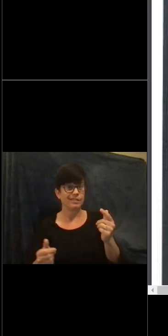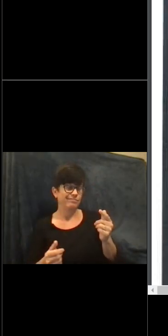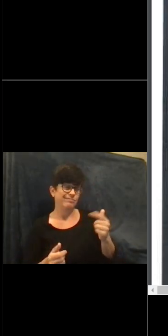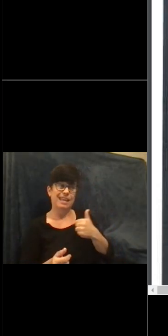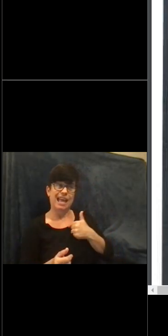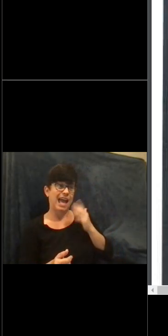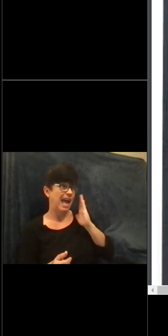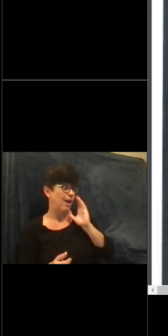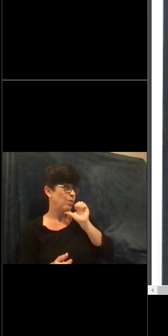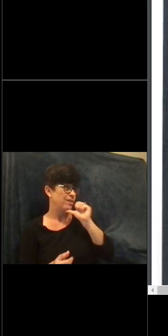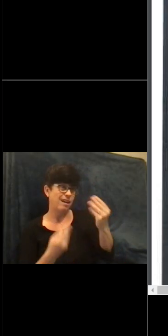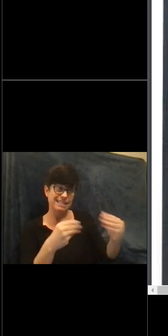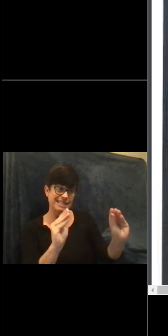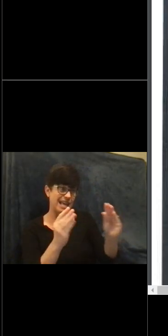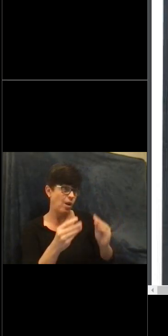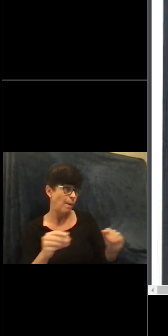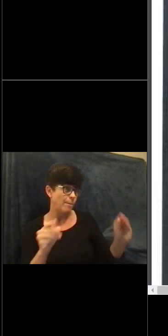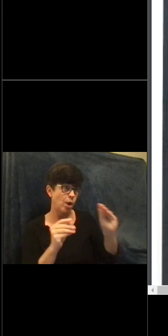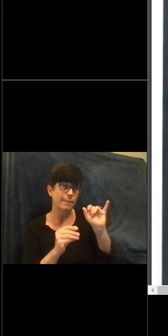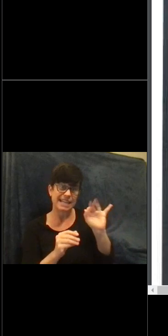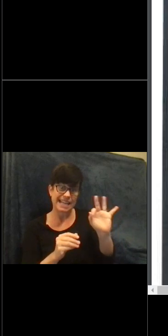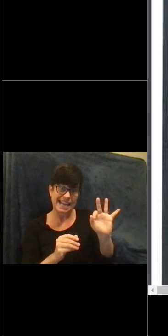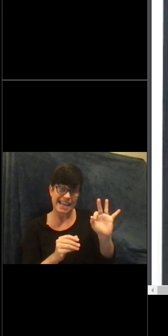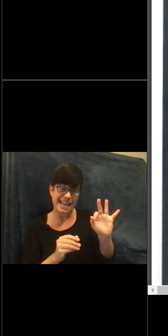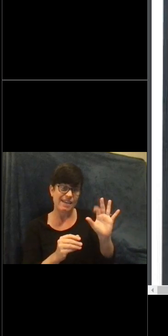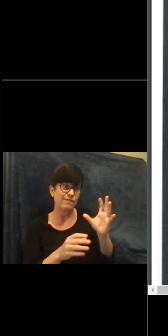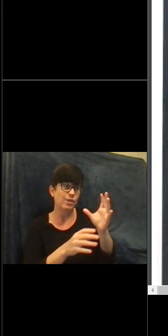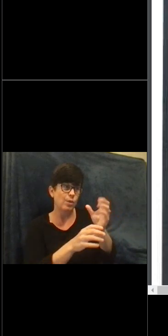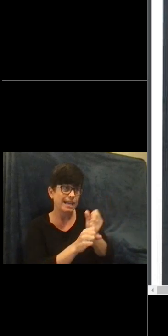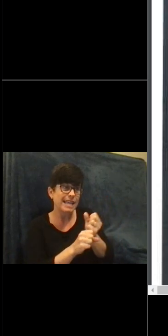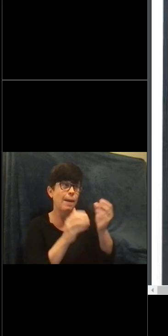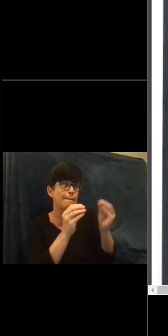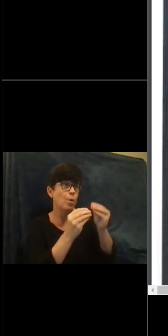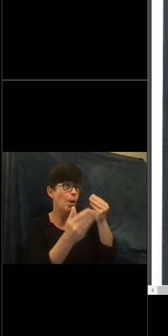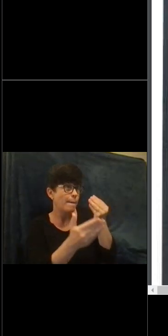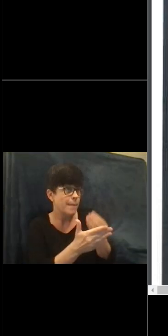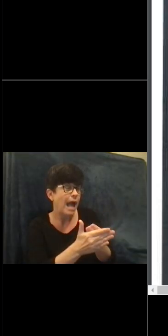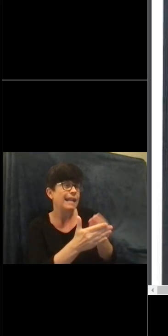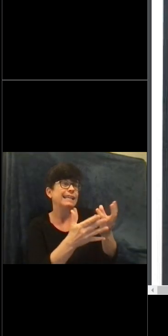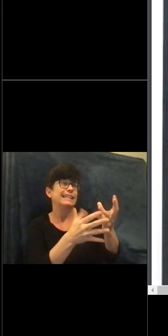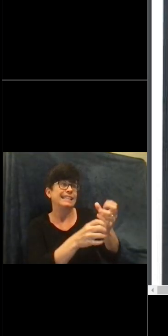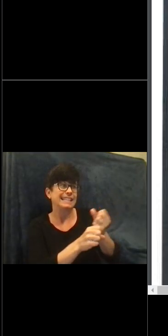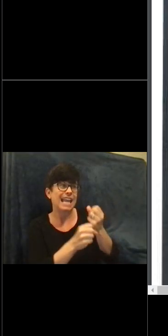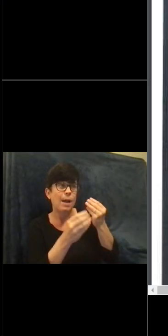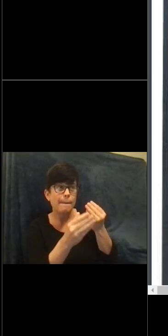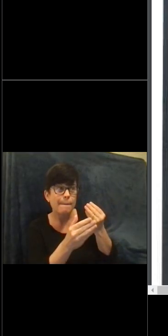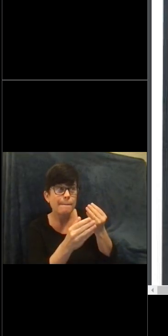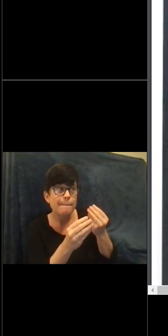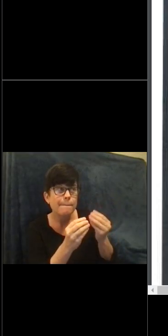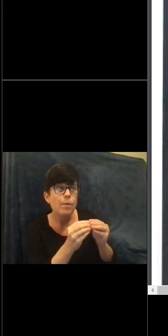it was about to get more entitlements and more density, because the value would increase. So